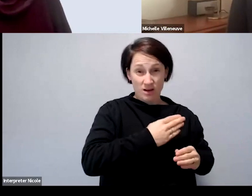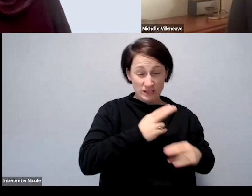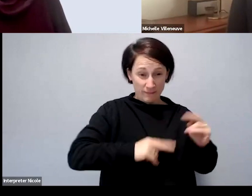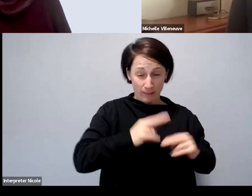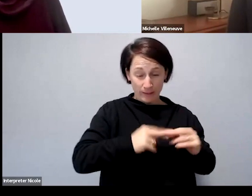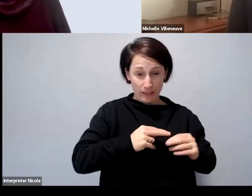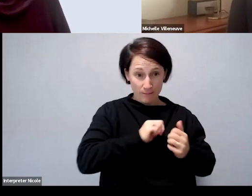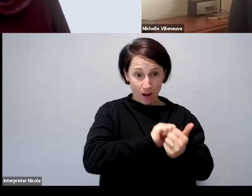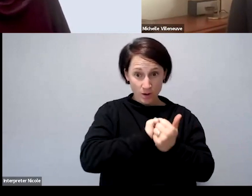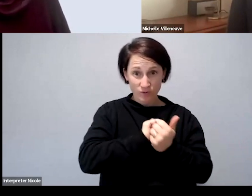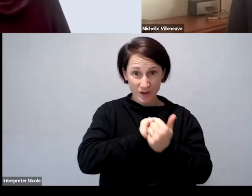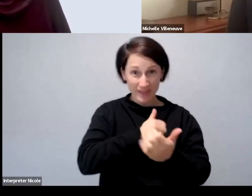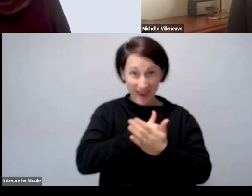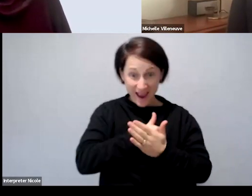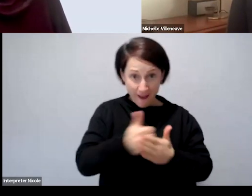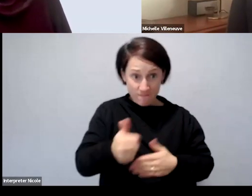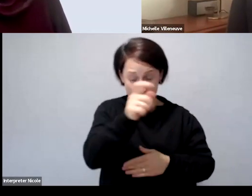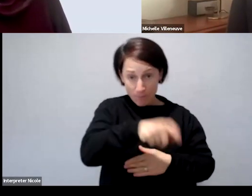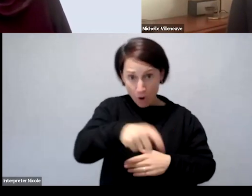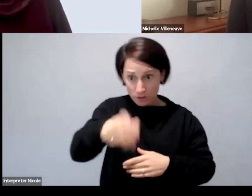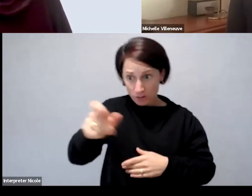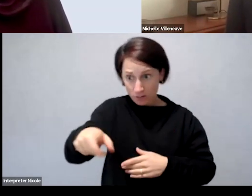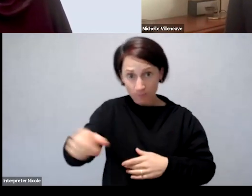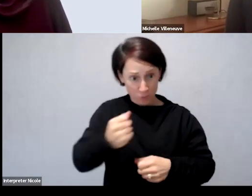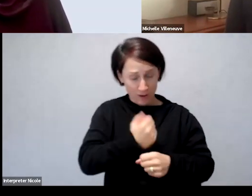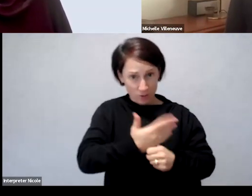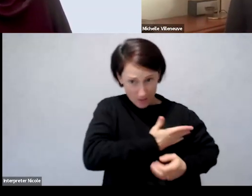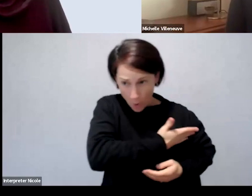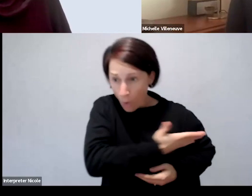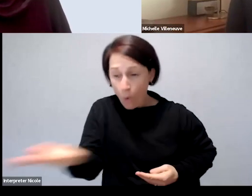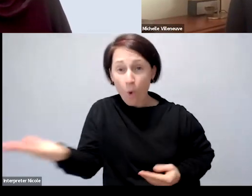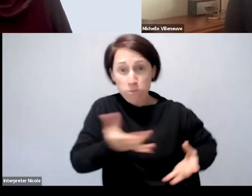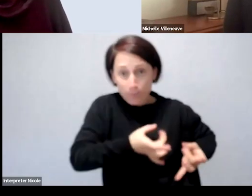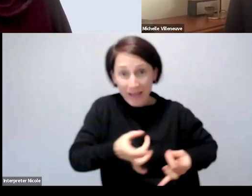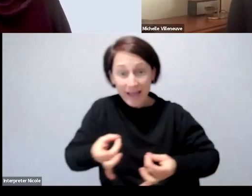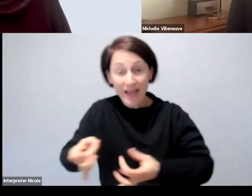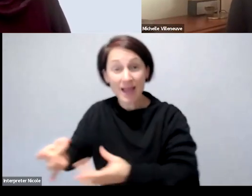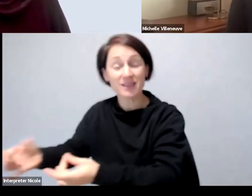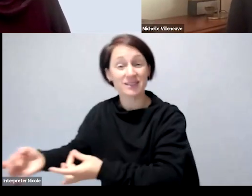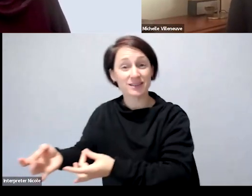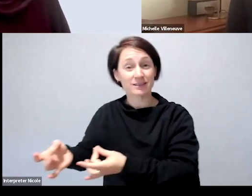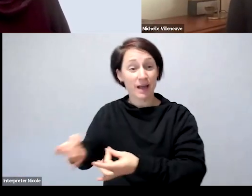and work with individuals so that they're all prepared and have plans for their own safety,